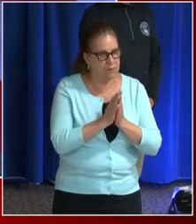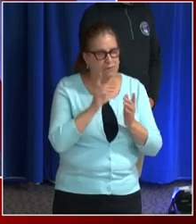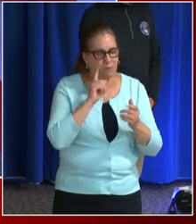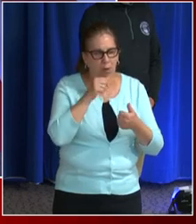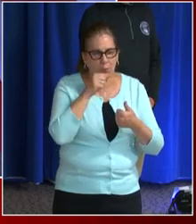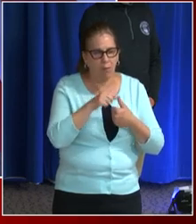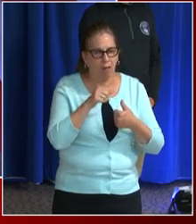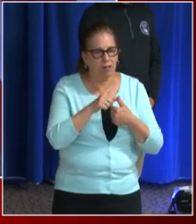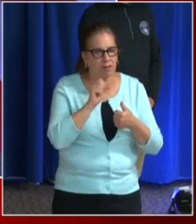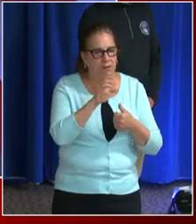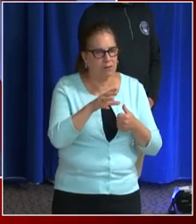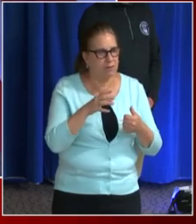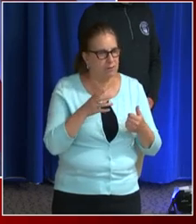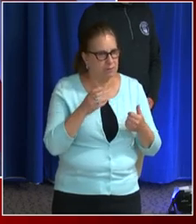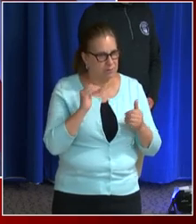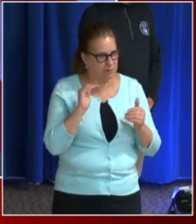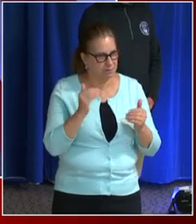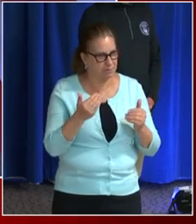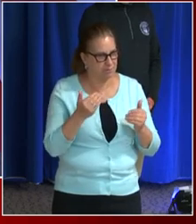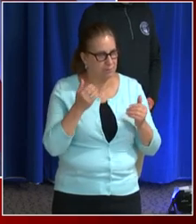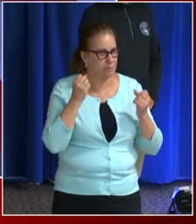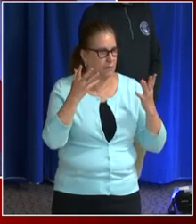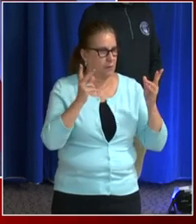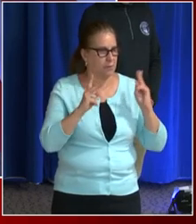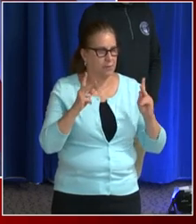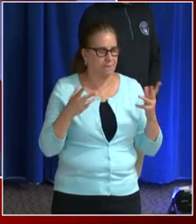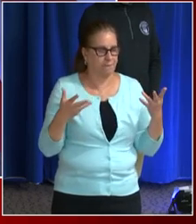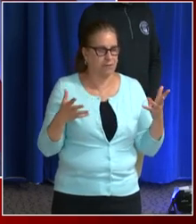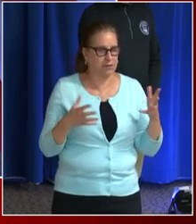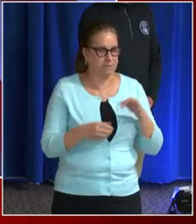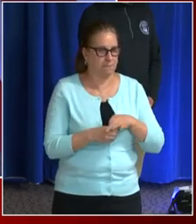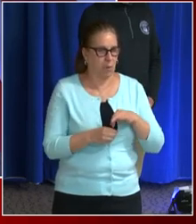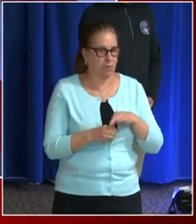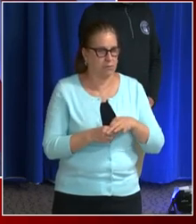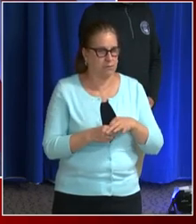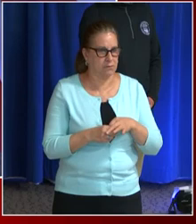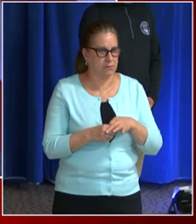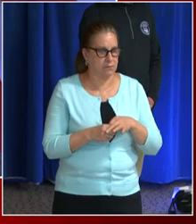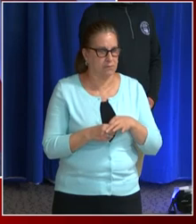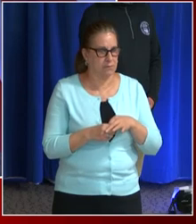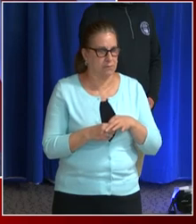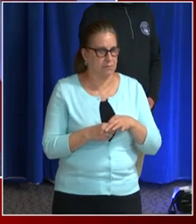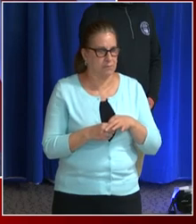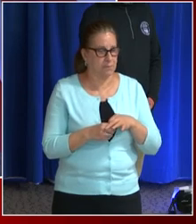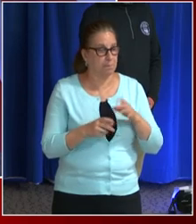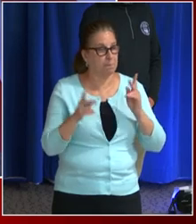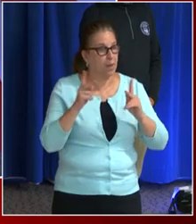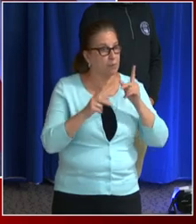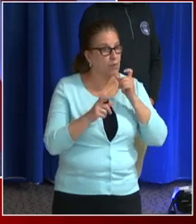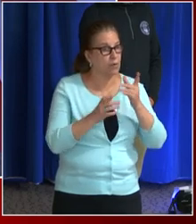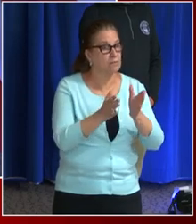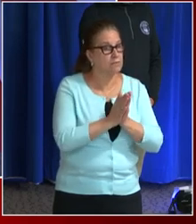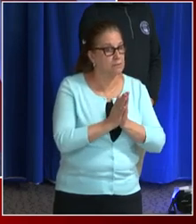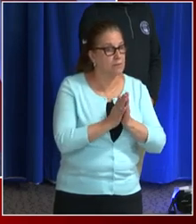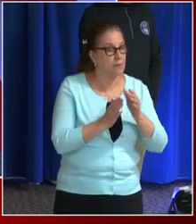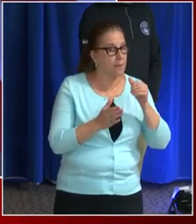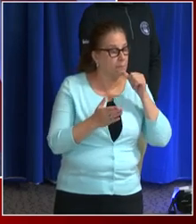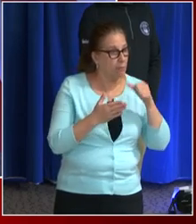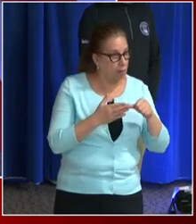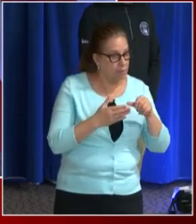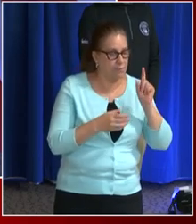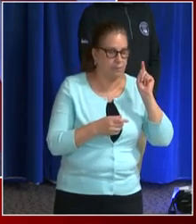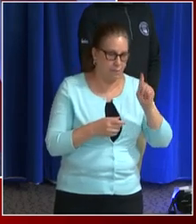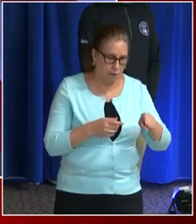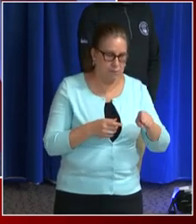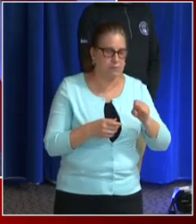have already voted. If you were one of those people who requested a mail-in ballot, you have to mail it in today. It has to